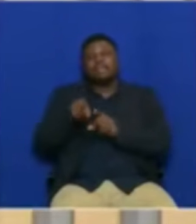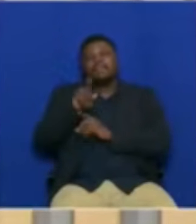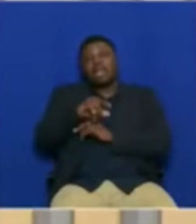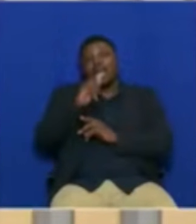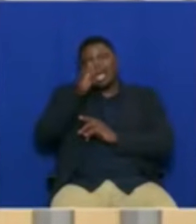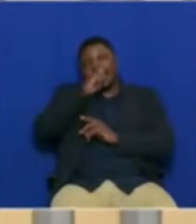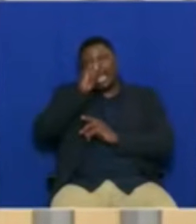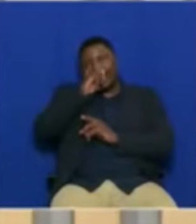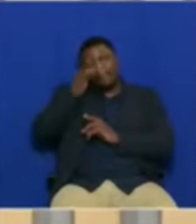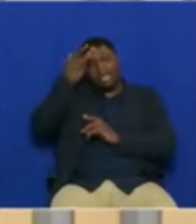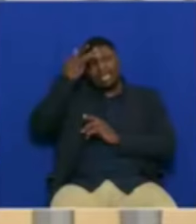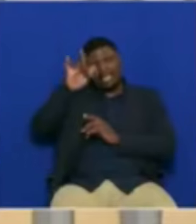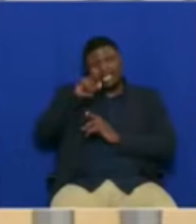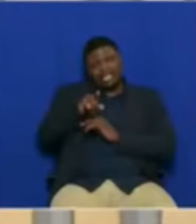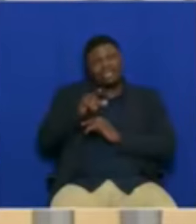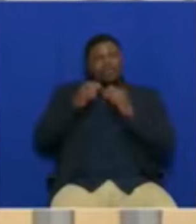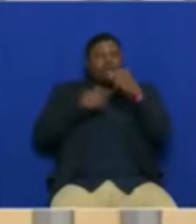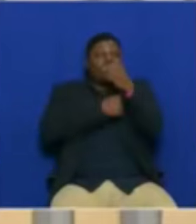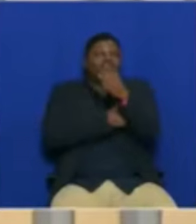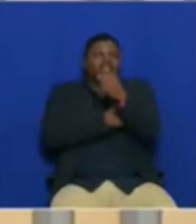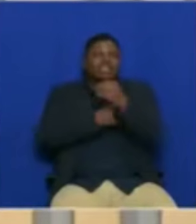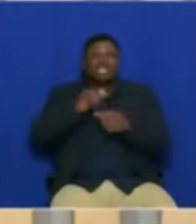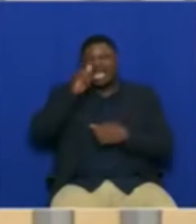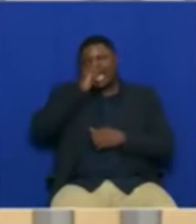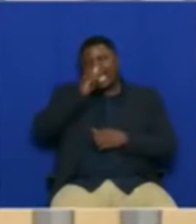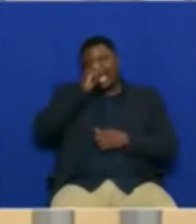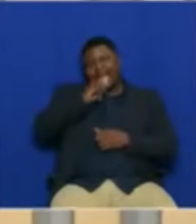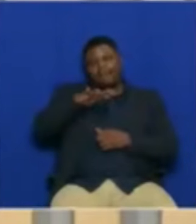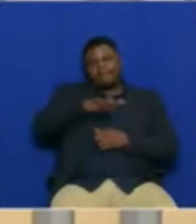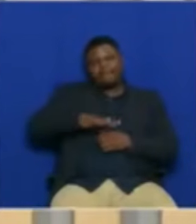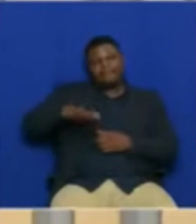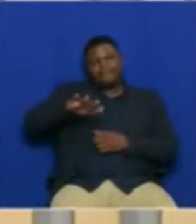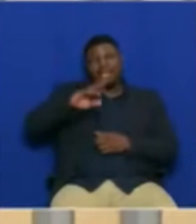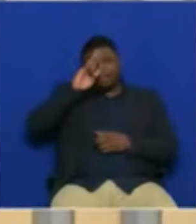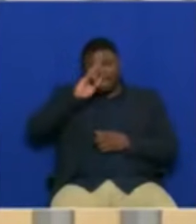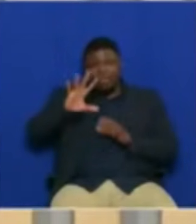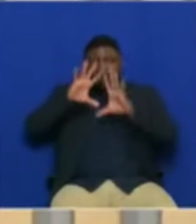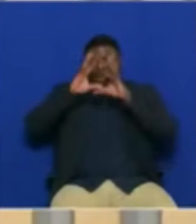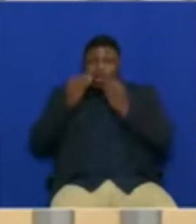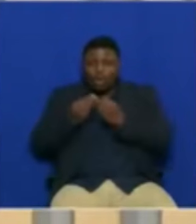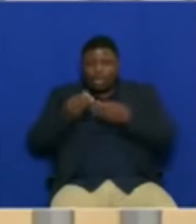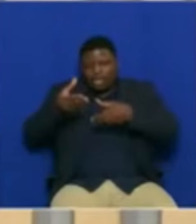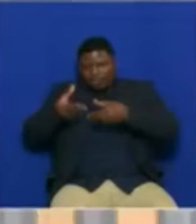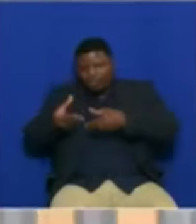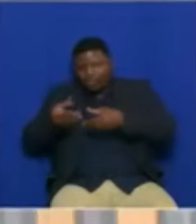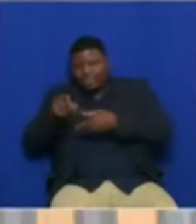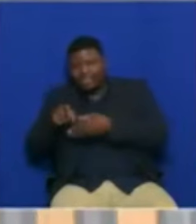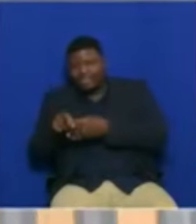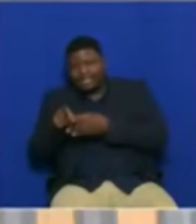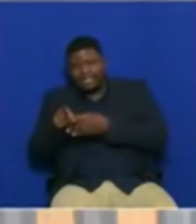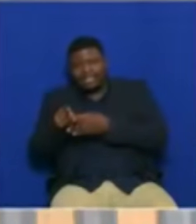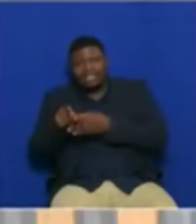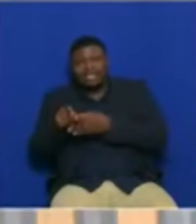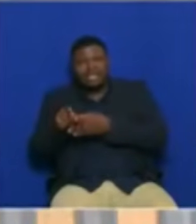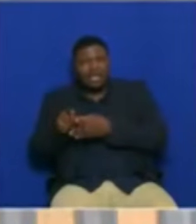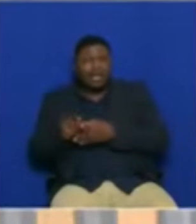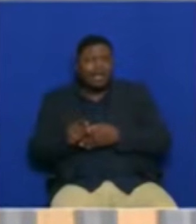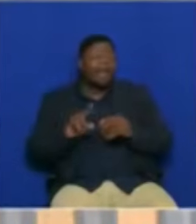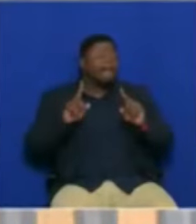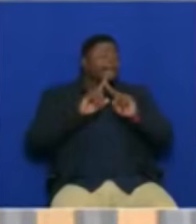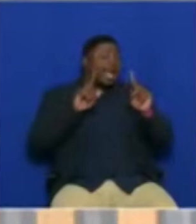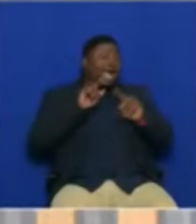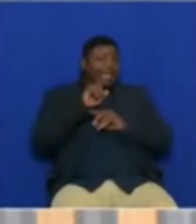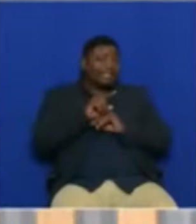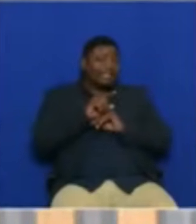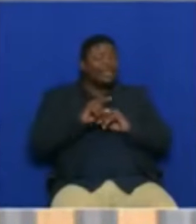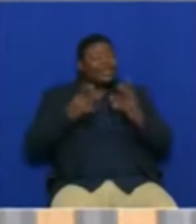scene, where all the documents and everything that's going to assist us. On an investigation that has been completed according to your prosecutor,